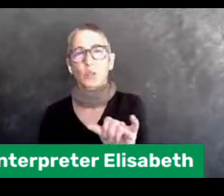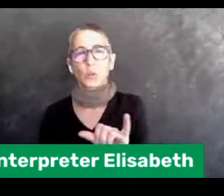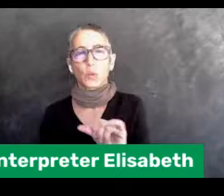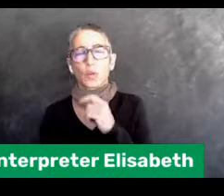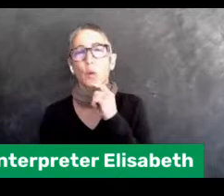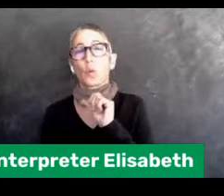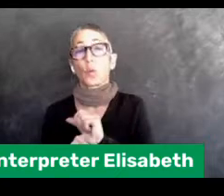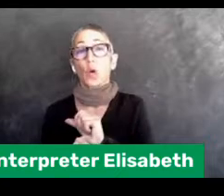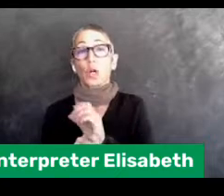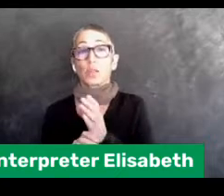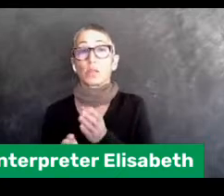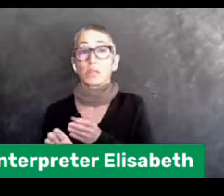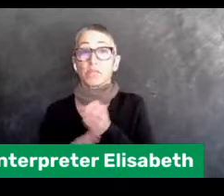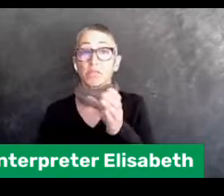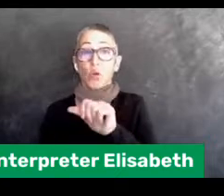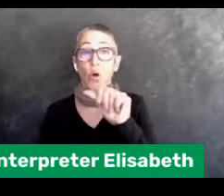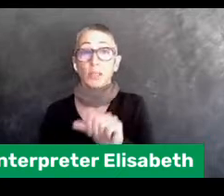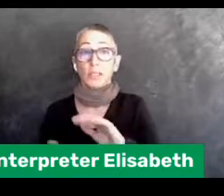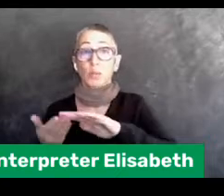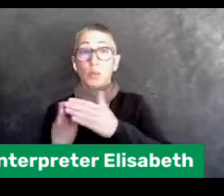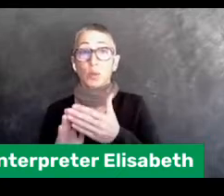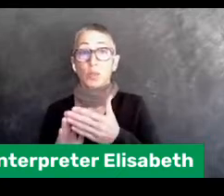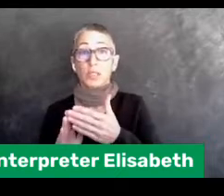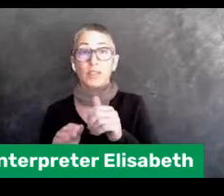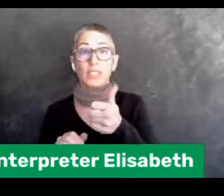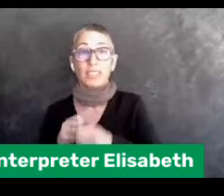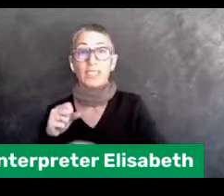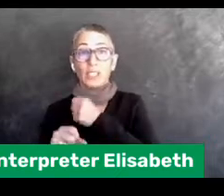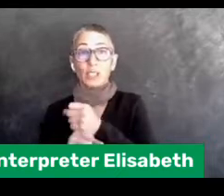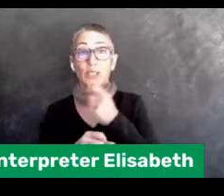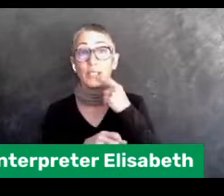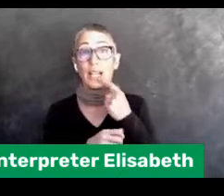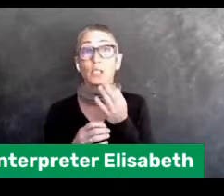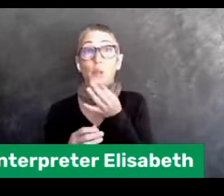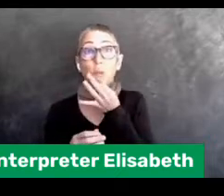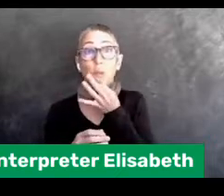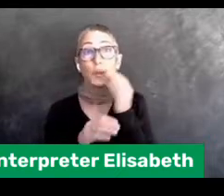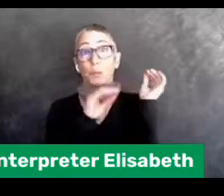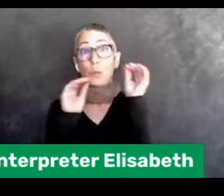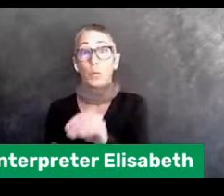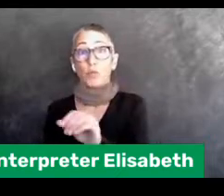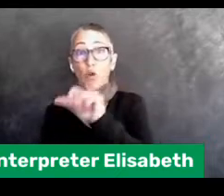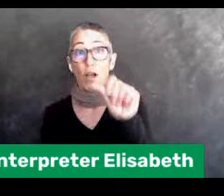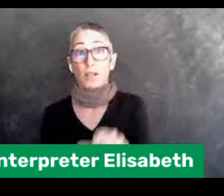for over a decade, and I'm actually moving to Austin in a month, so I'm really excited about that.